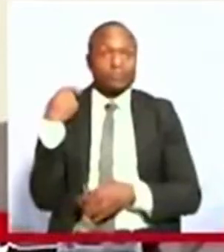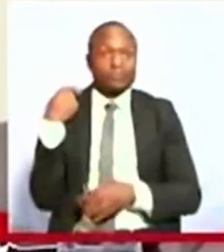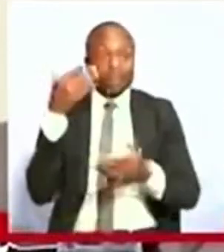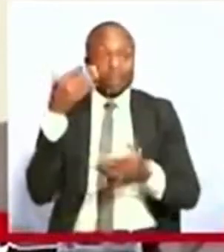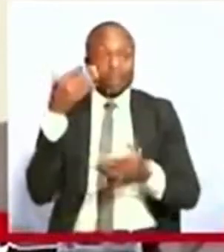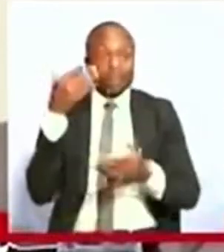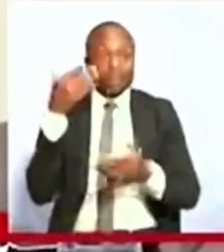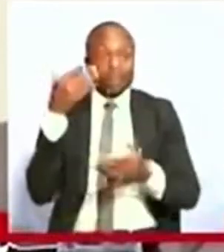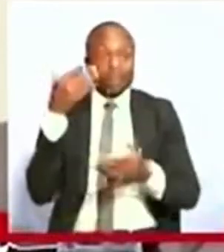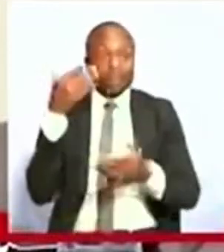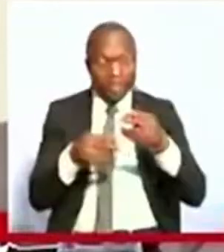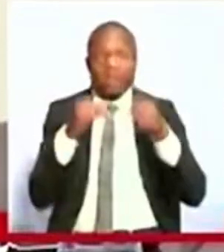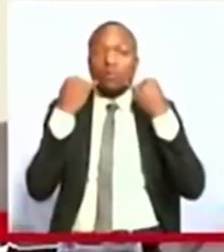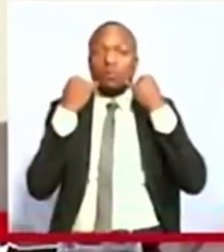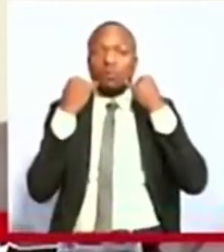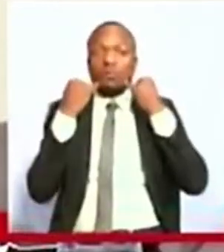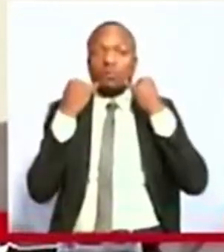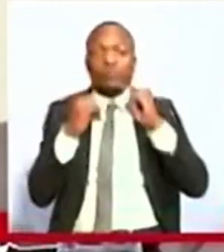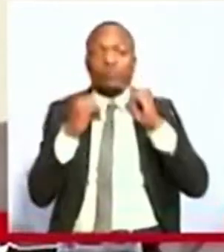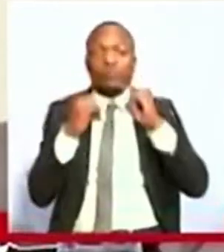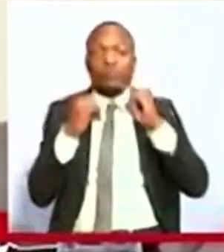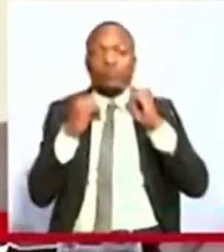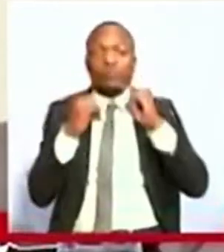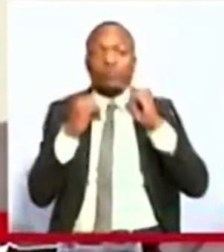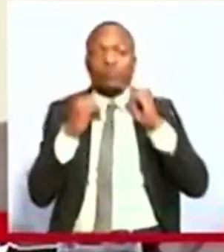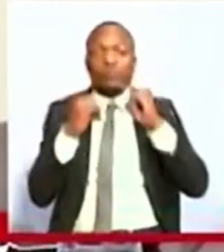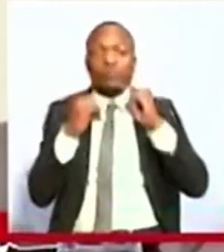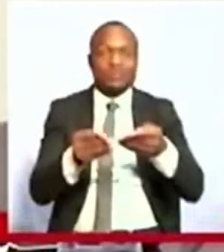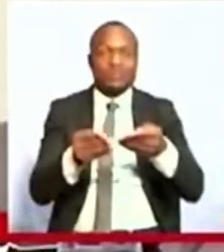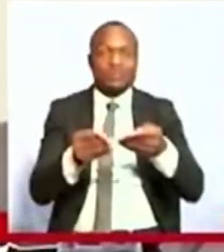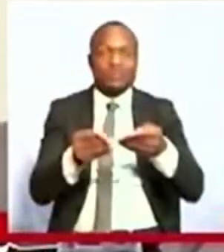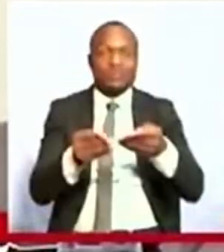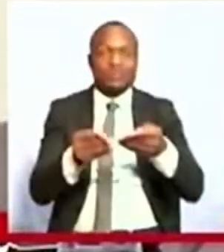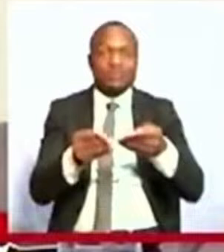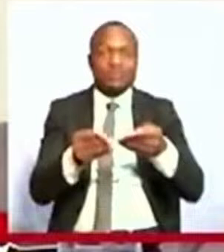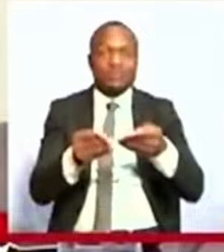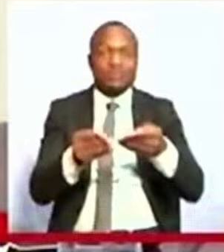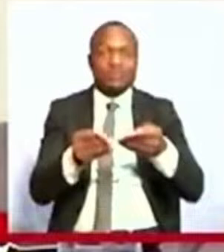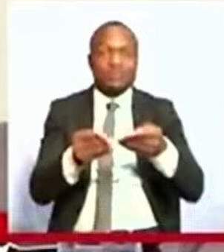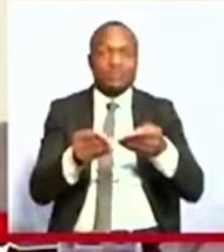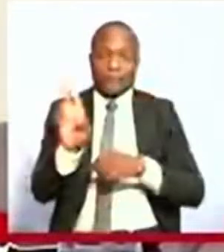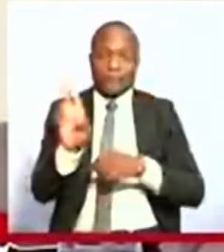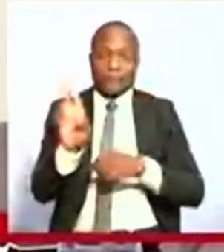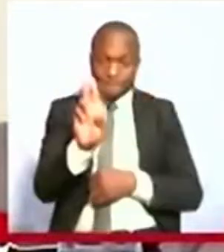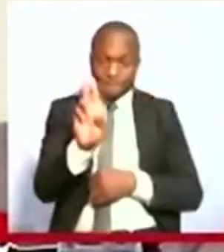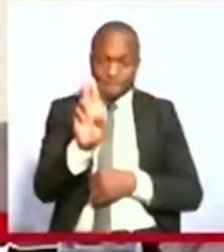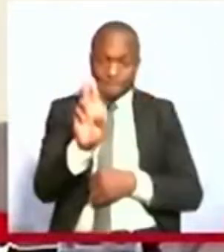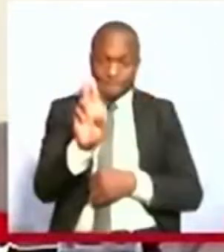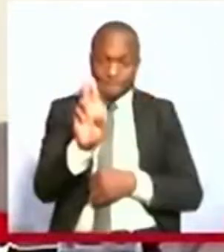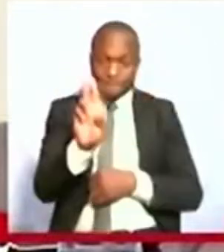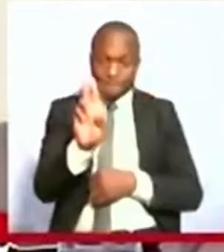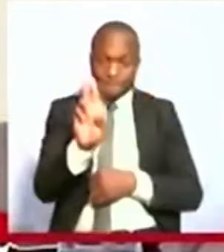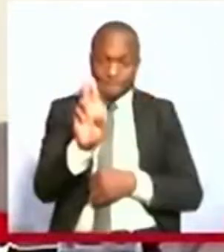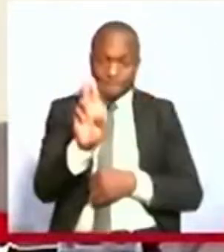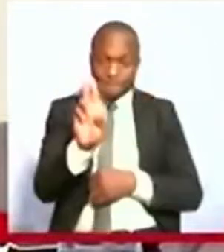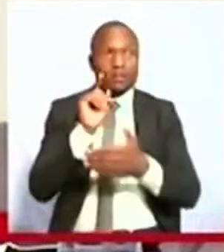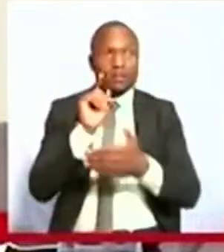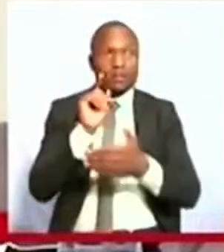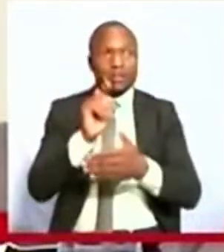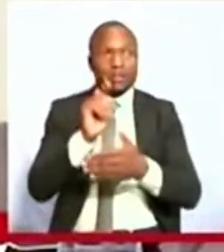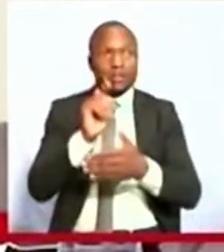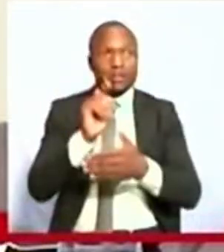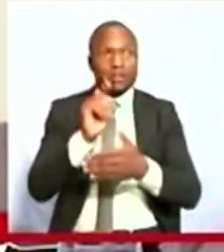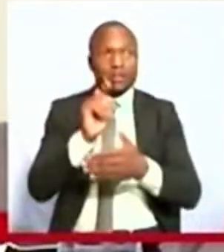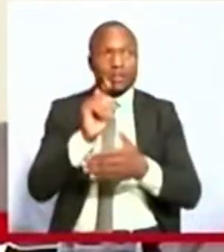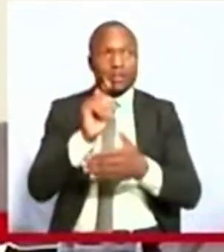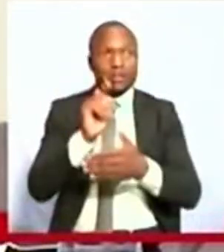that the information you give to this committee cannot be used against you outside parliament